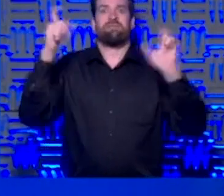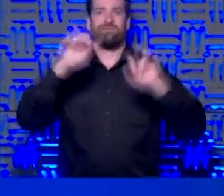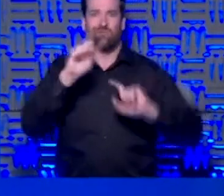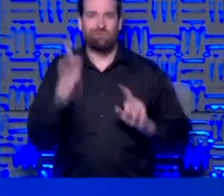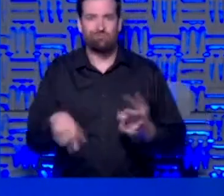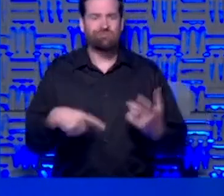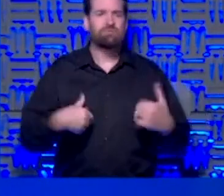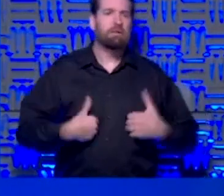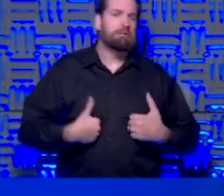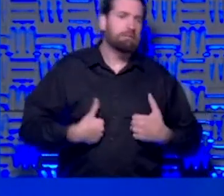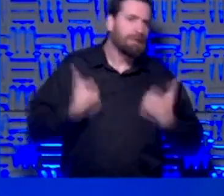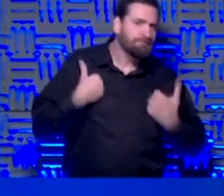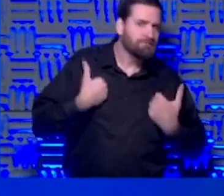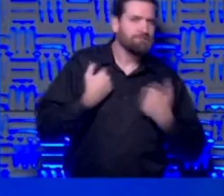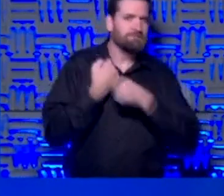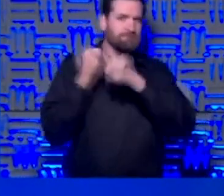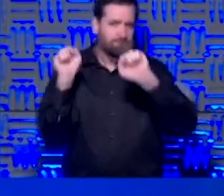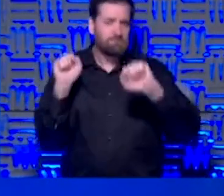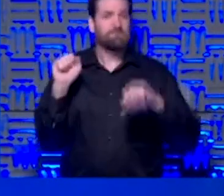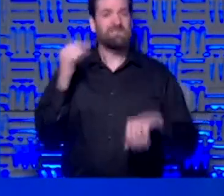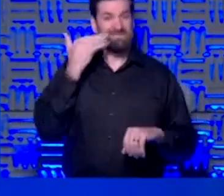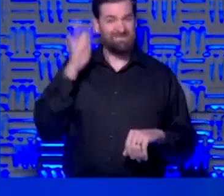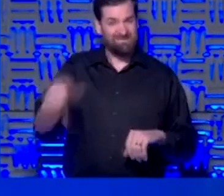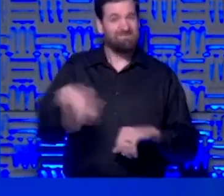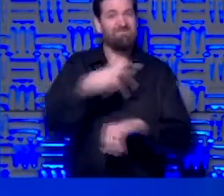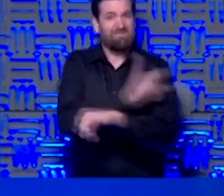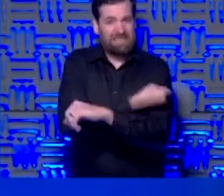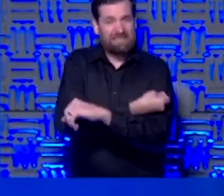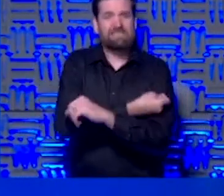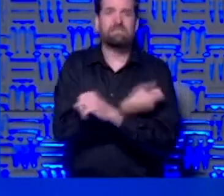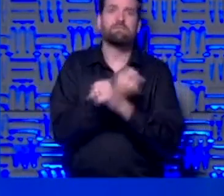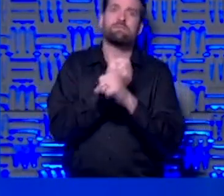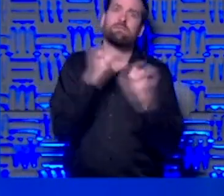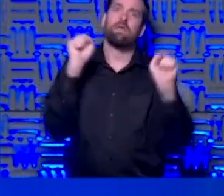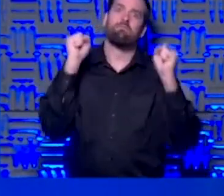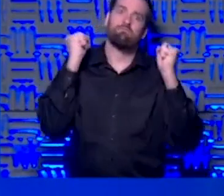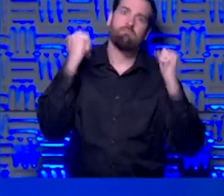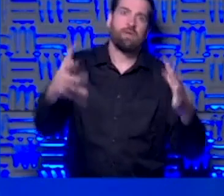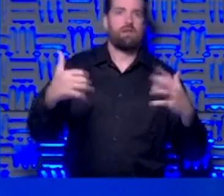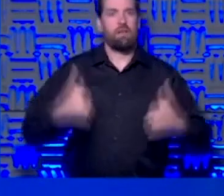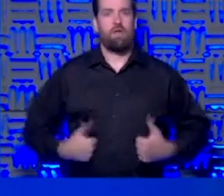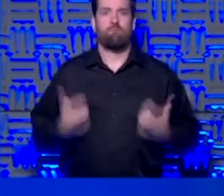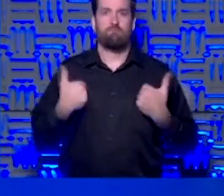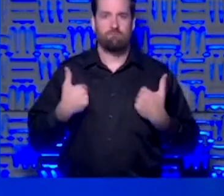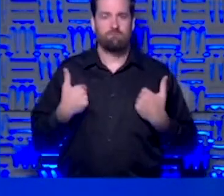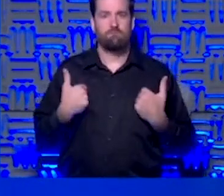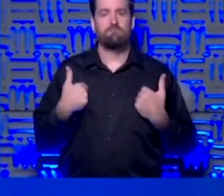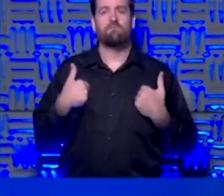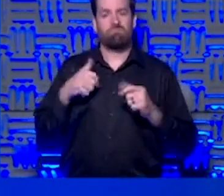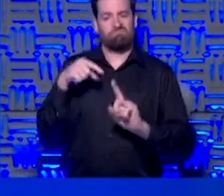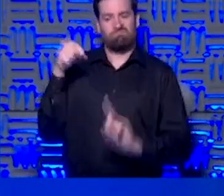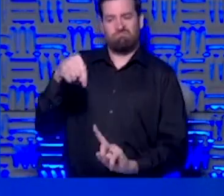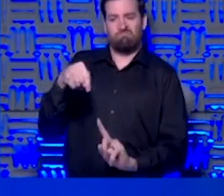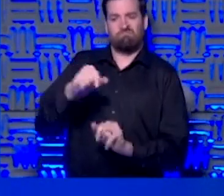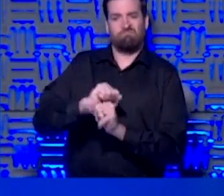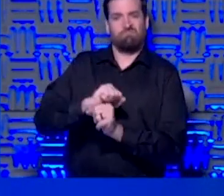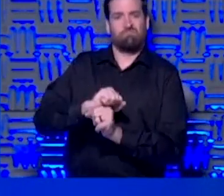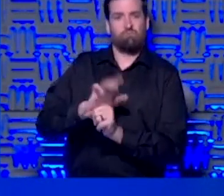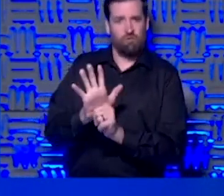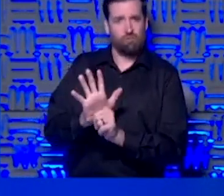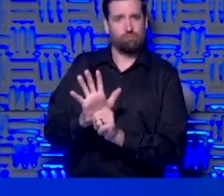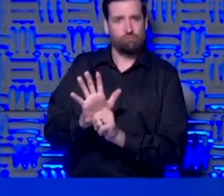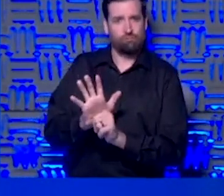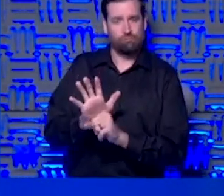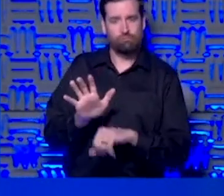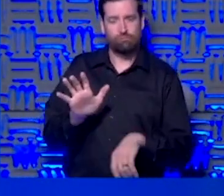And what we know is that vaccines do save a lot of lives. And around coronavirus in particular,